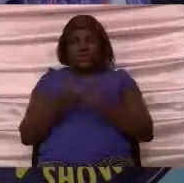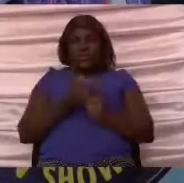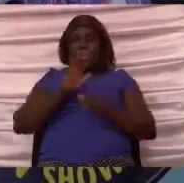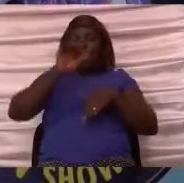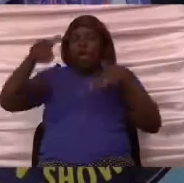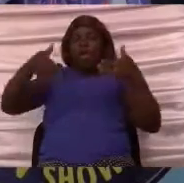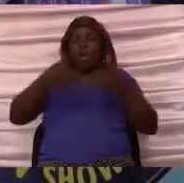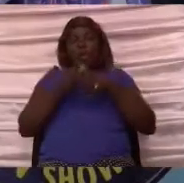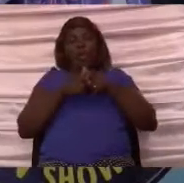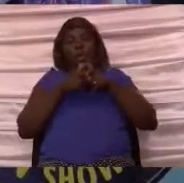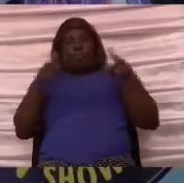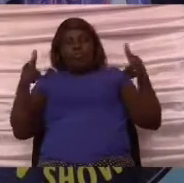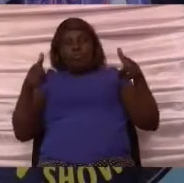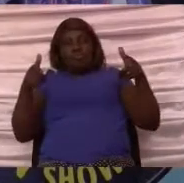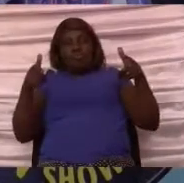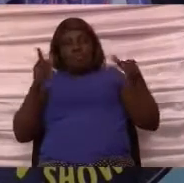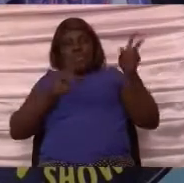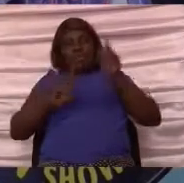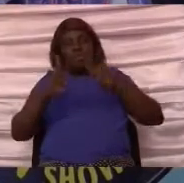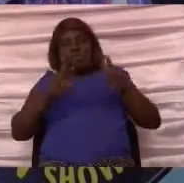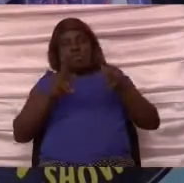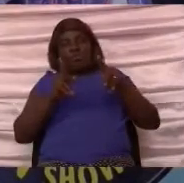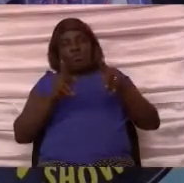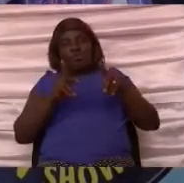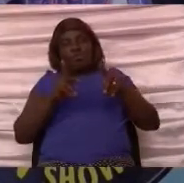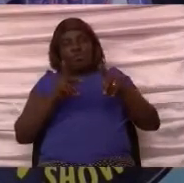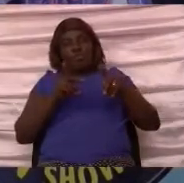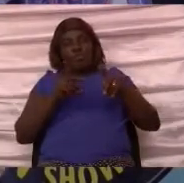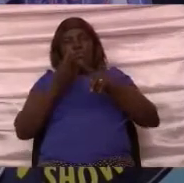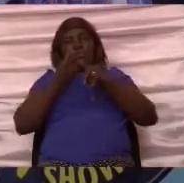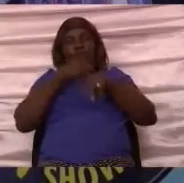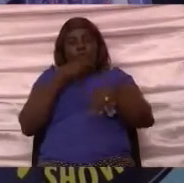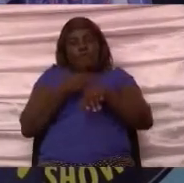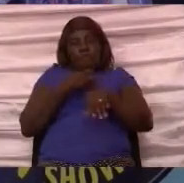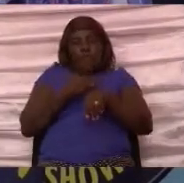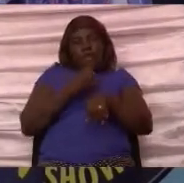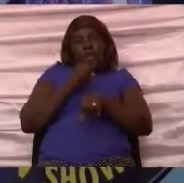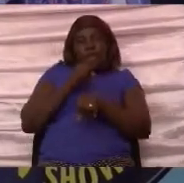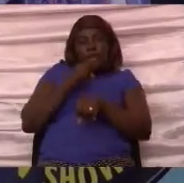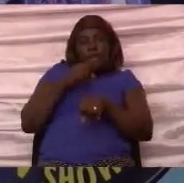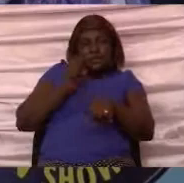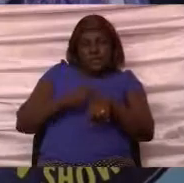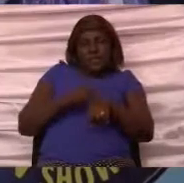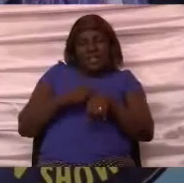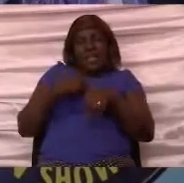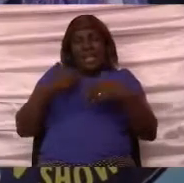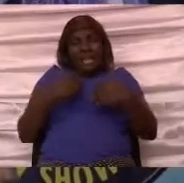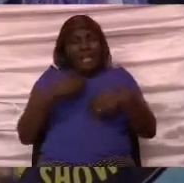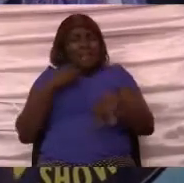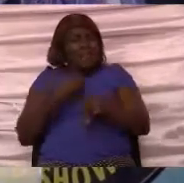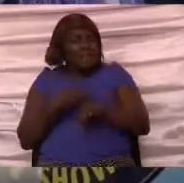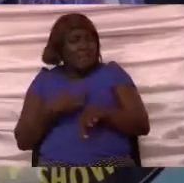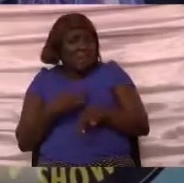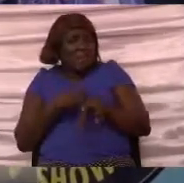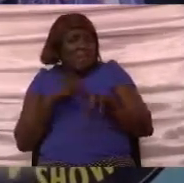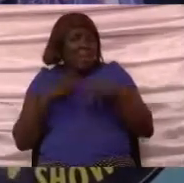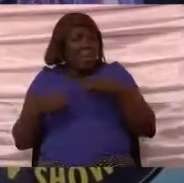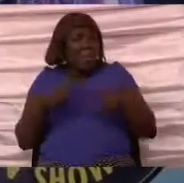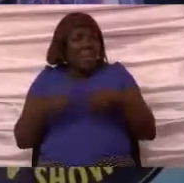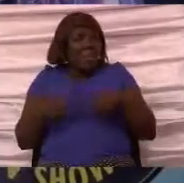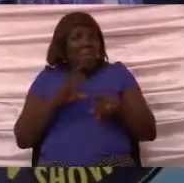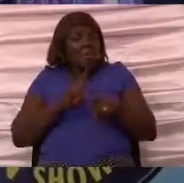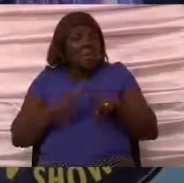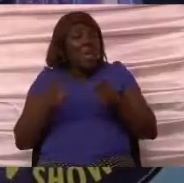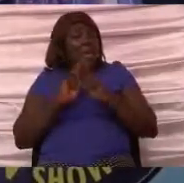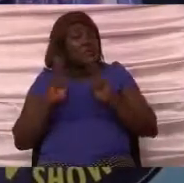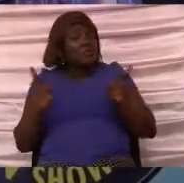great legends are product of hard times. They face difficult situations, but they were more determined. Successful people